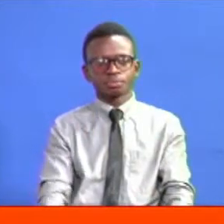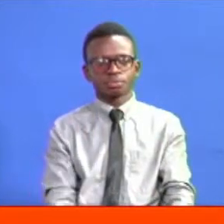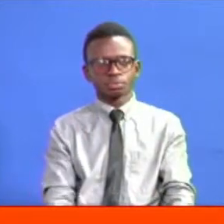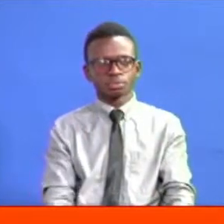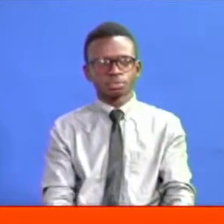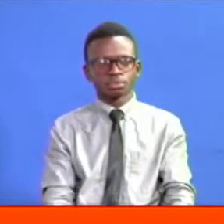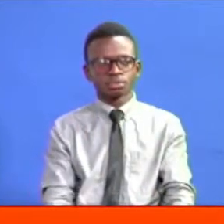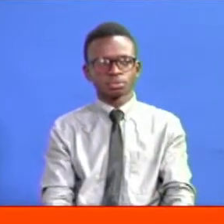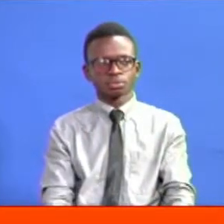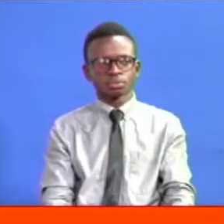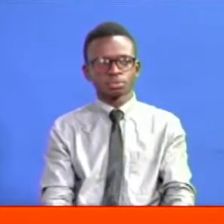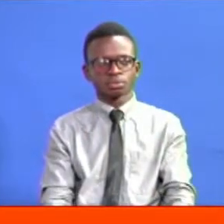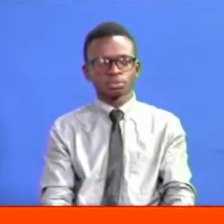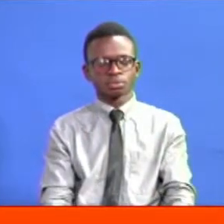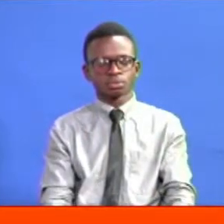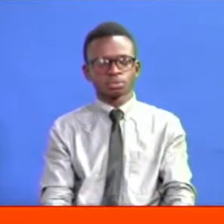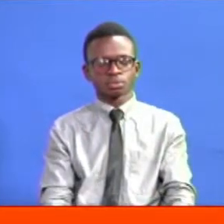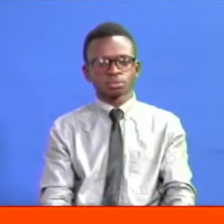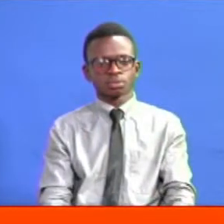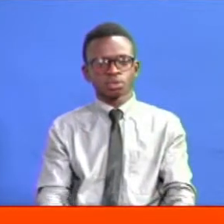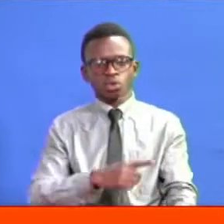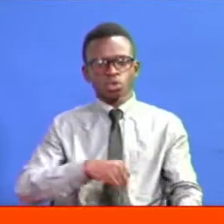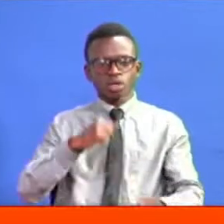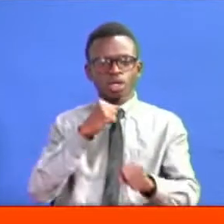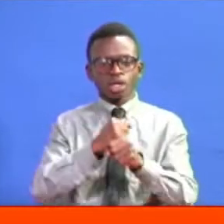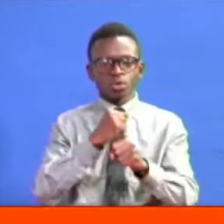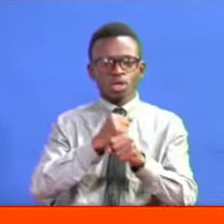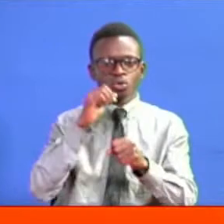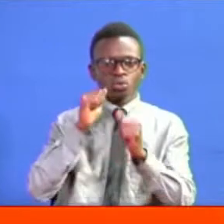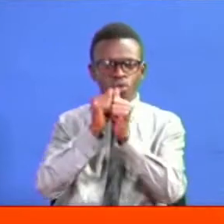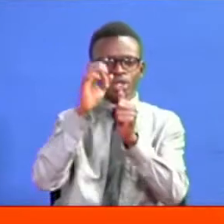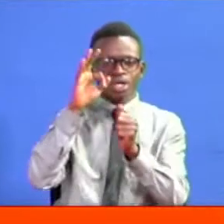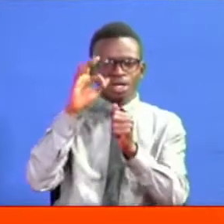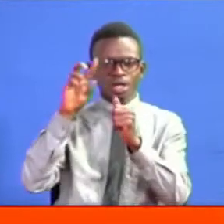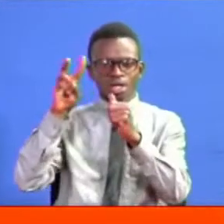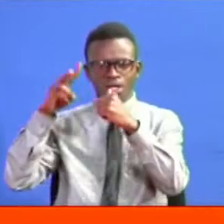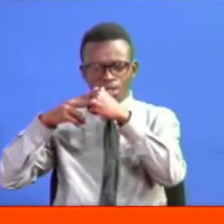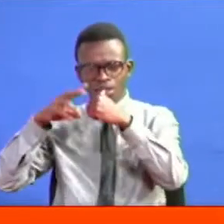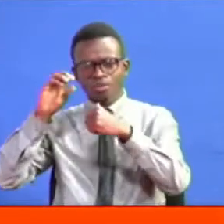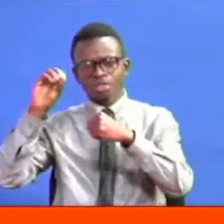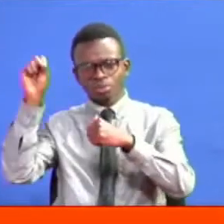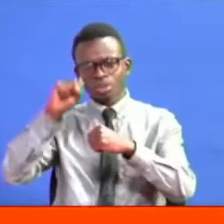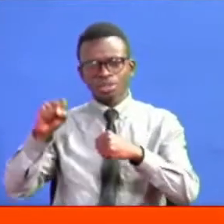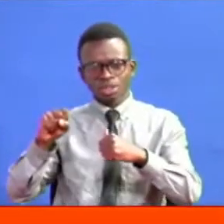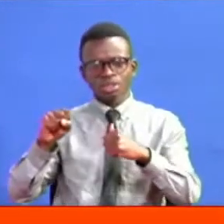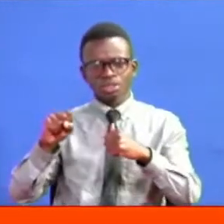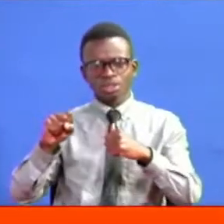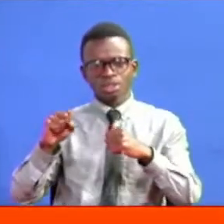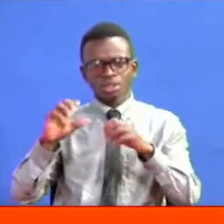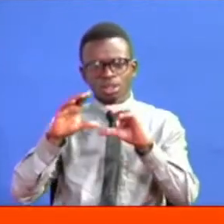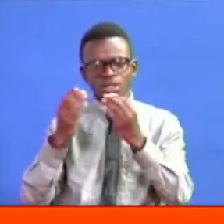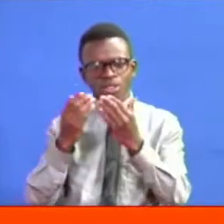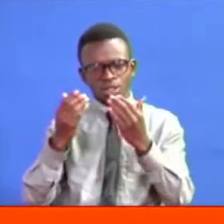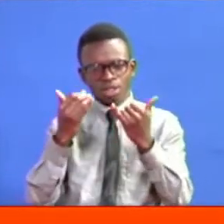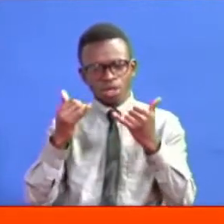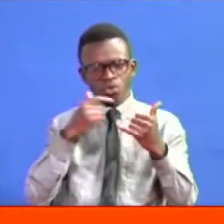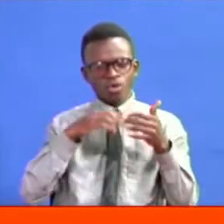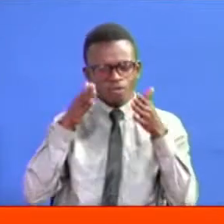Kiambu is lagging behind, but it's lagging with 70% or so. And that's why we are focused here in Gatundu South, because it's